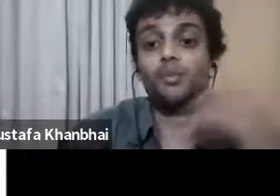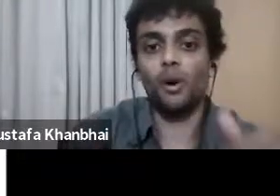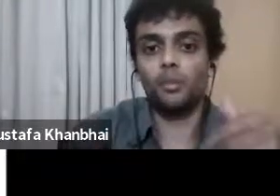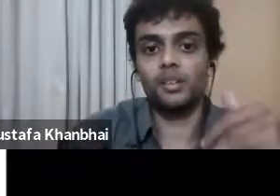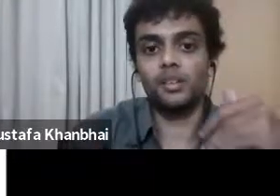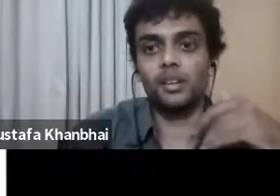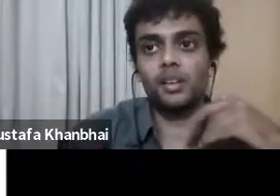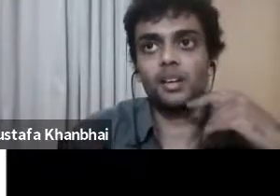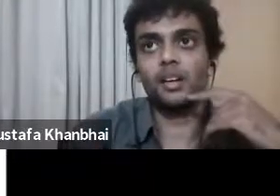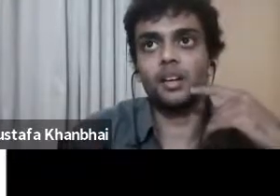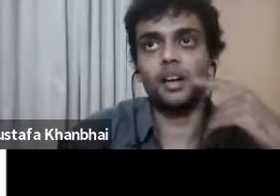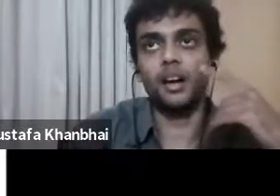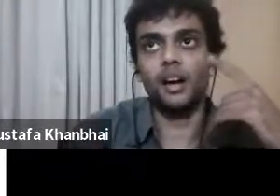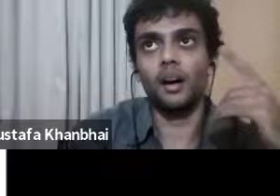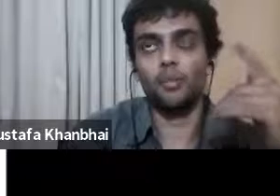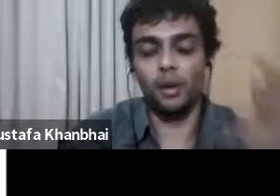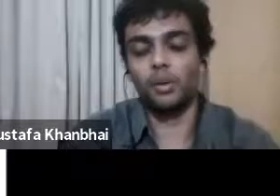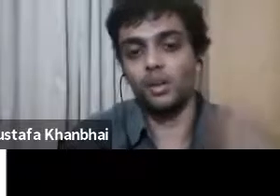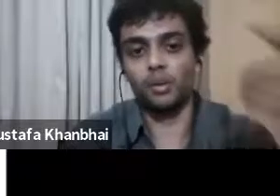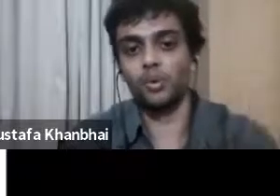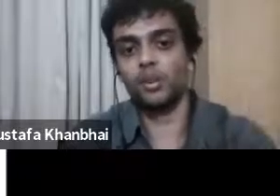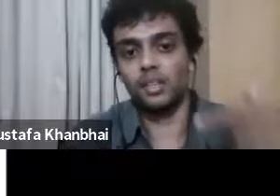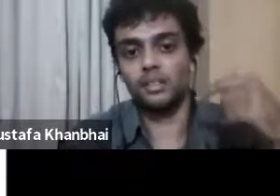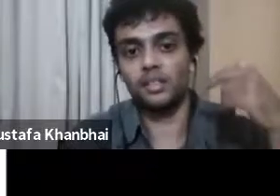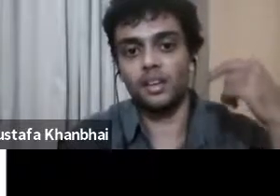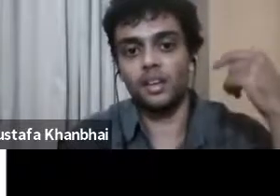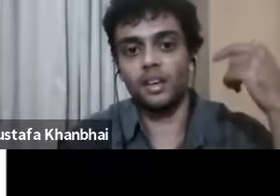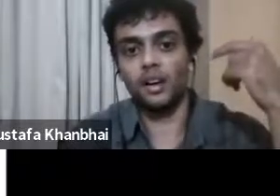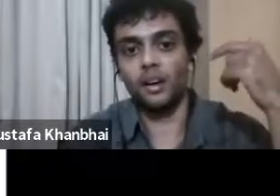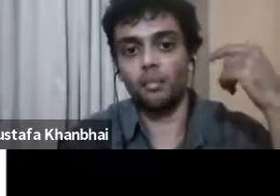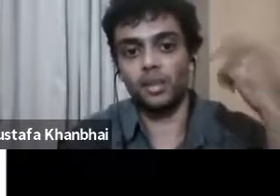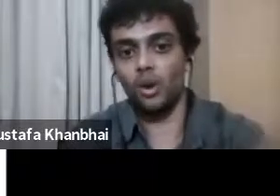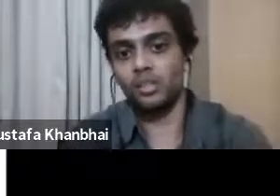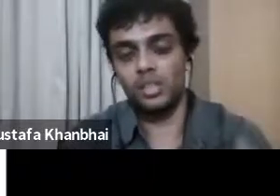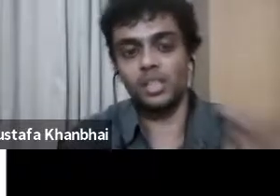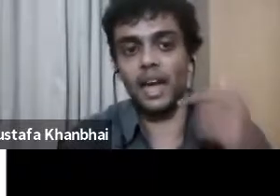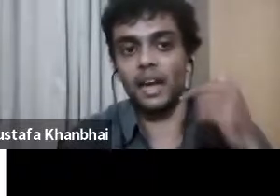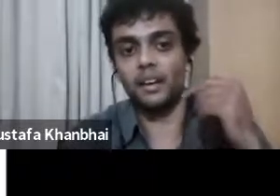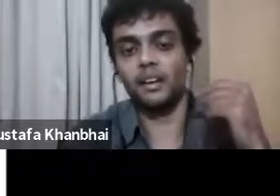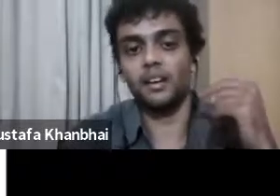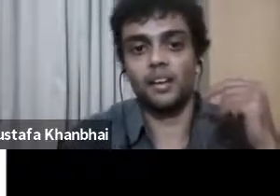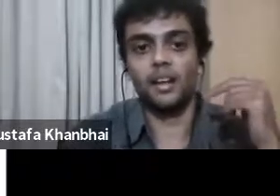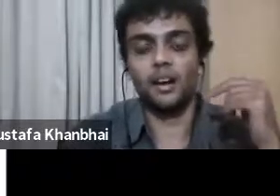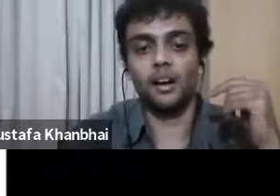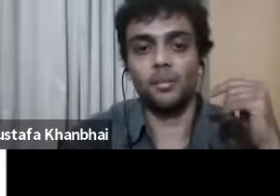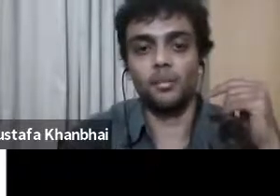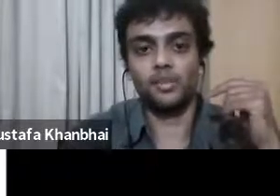they performed a particular community's mythology